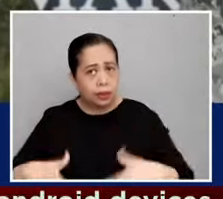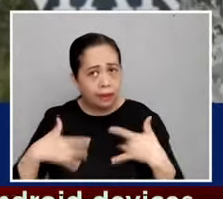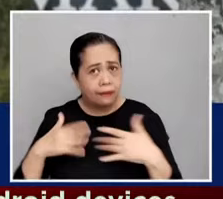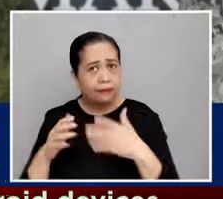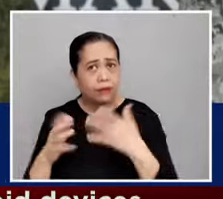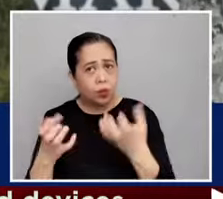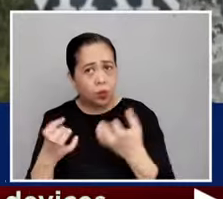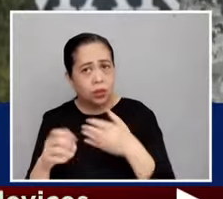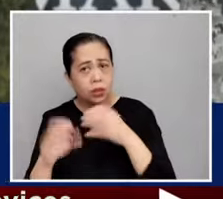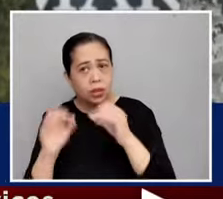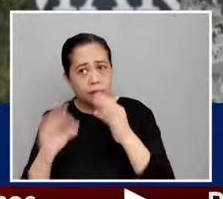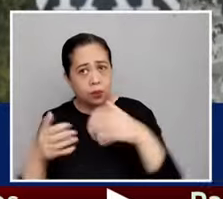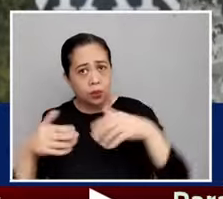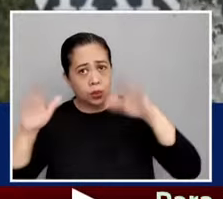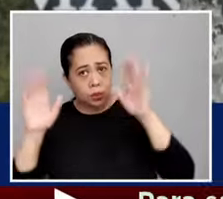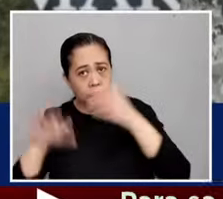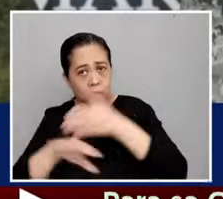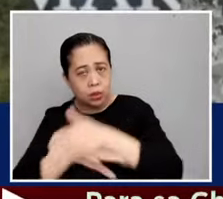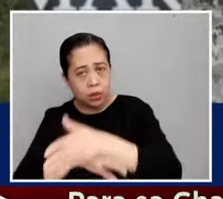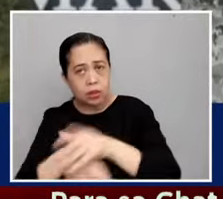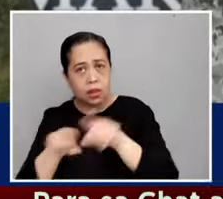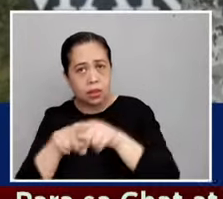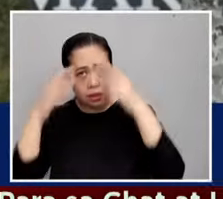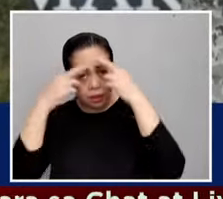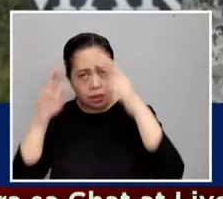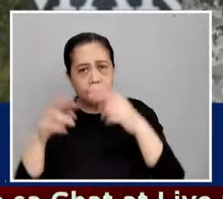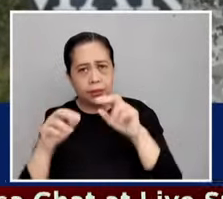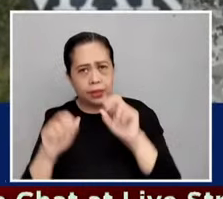after their life as rebels.